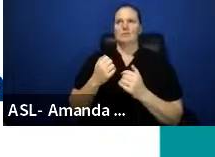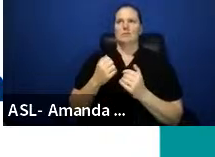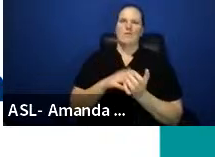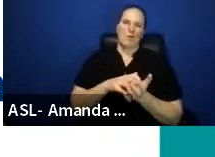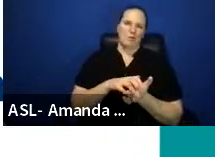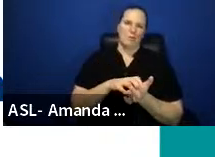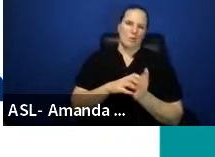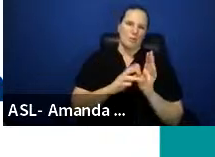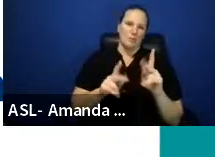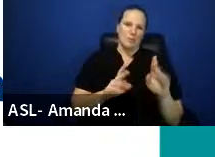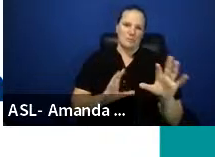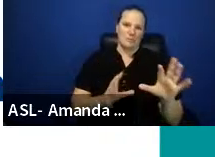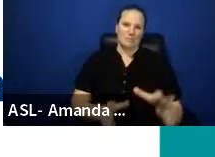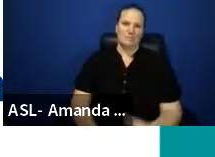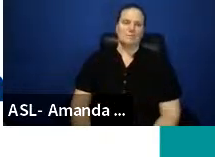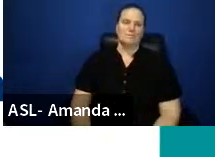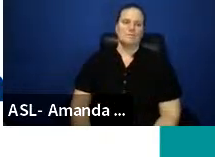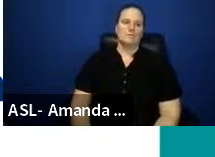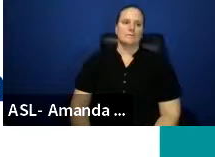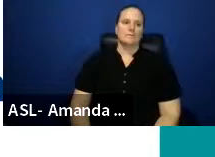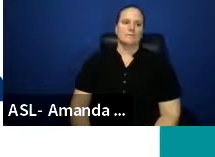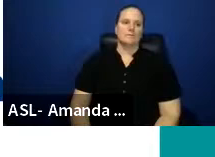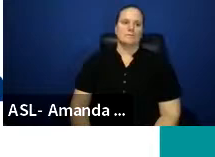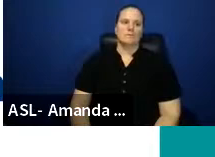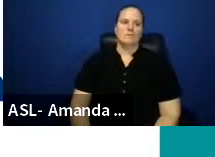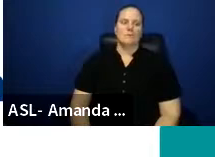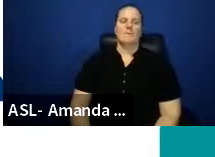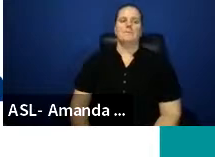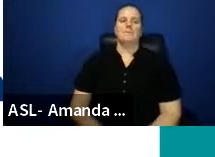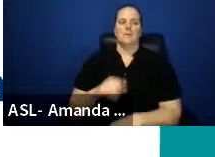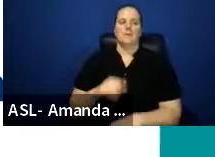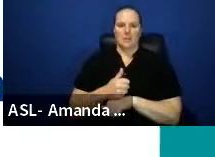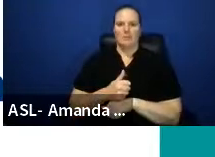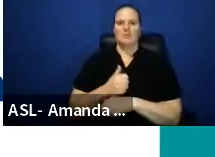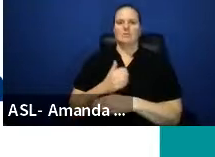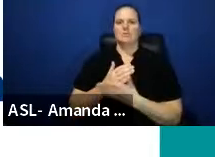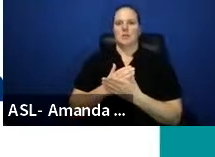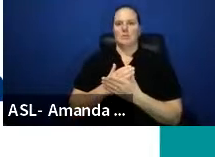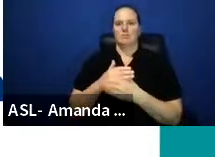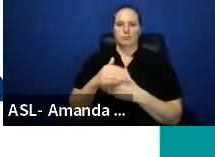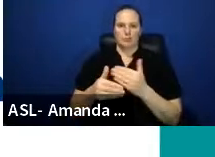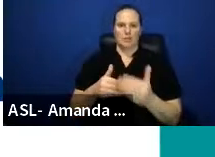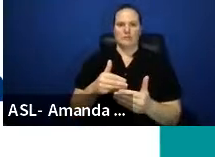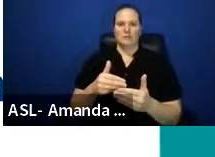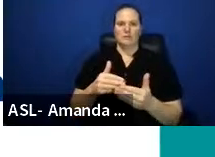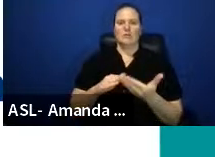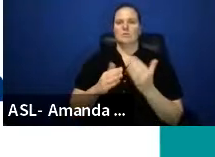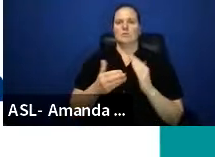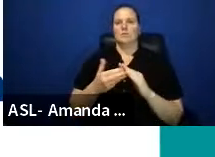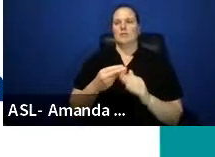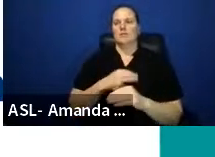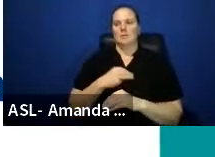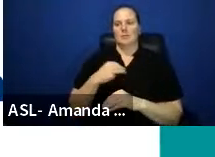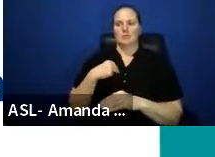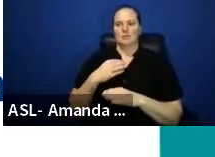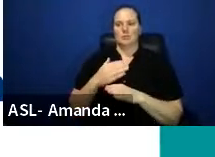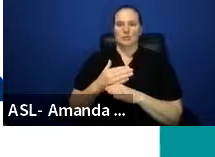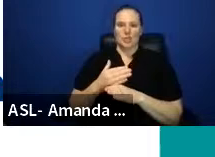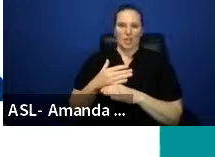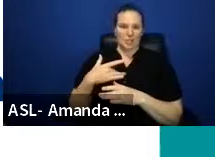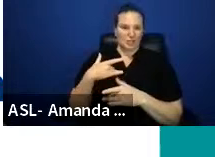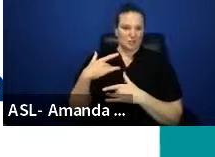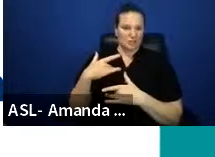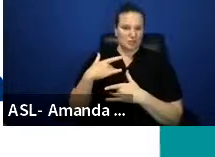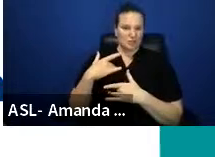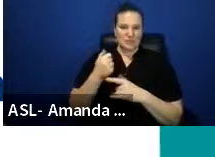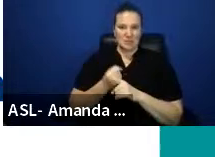vulnerable. Another is establishing some sort of process for community members to share any concerns or